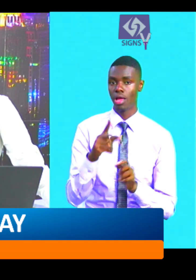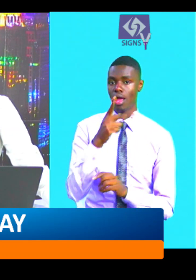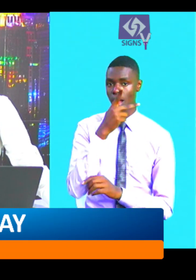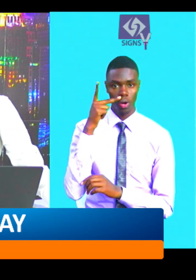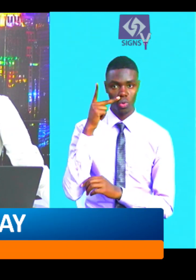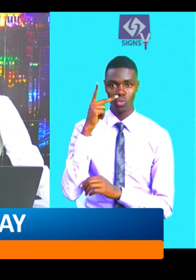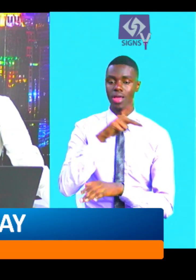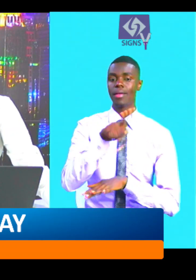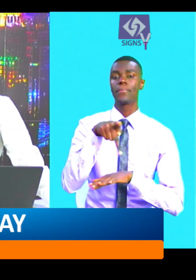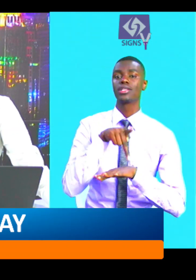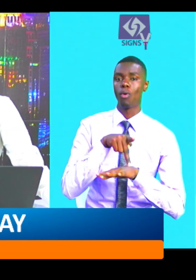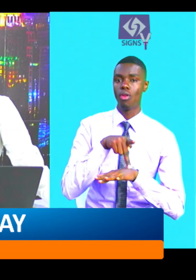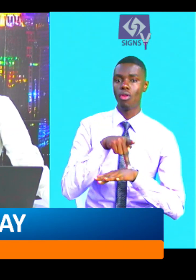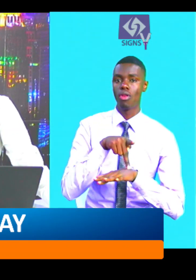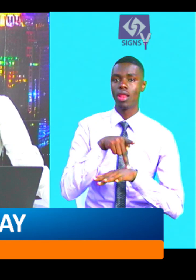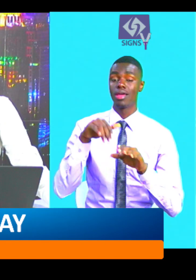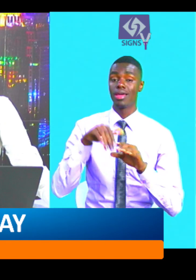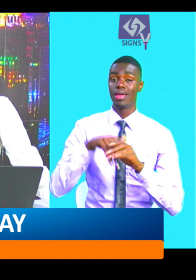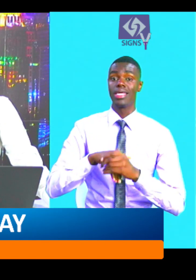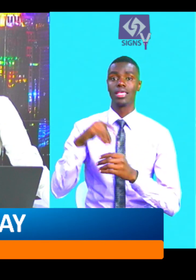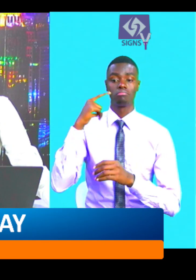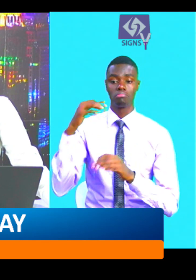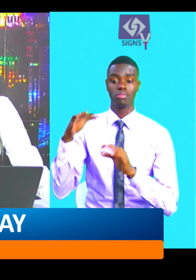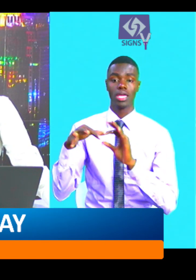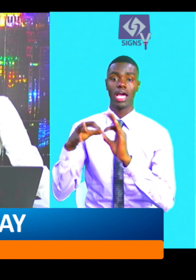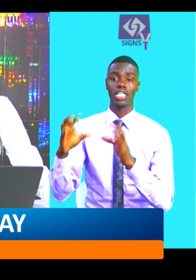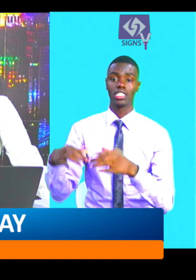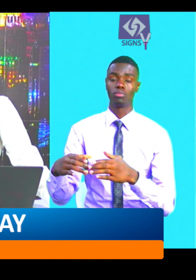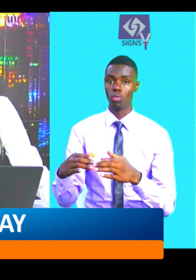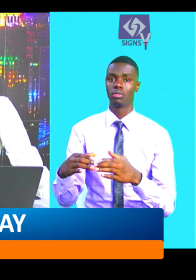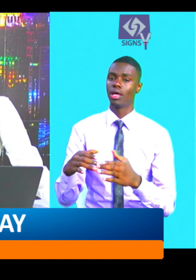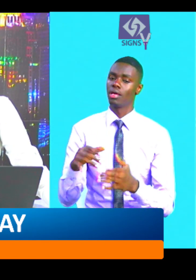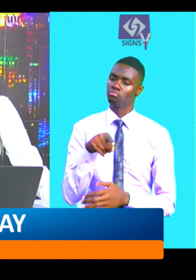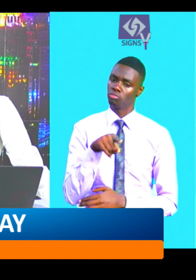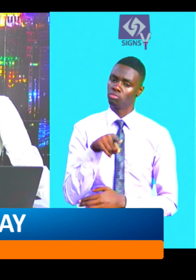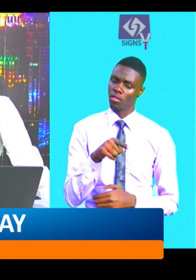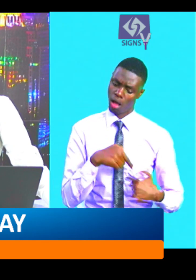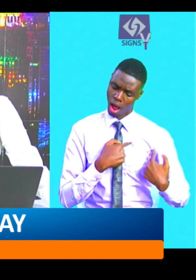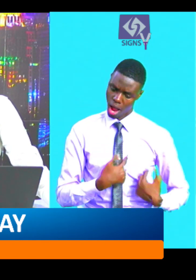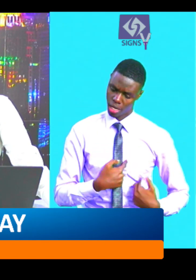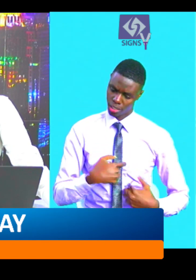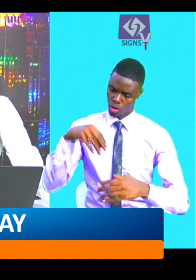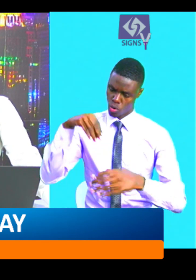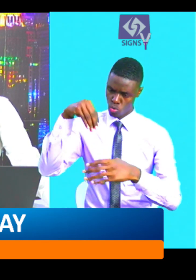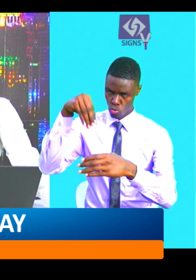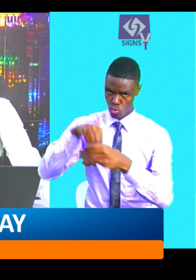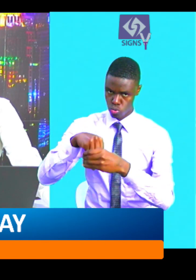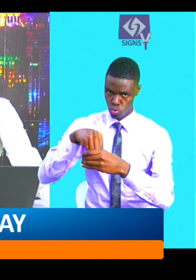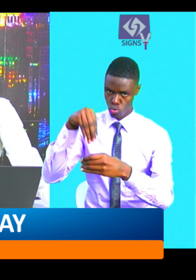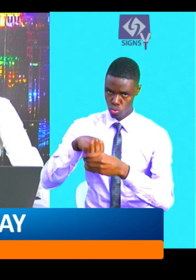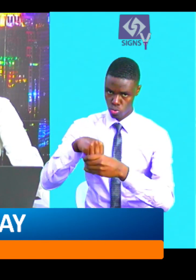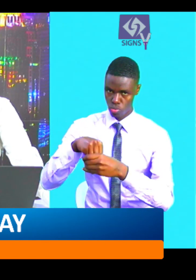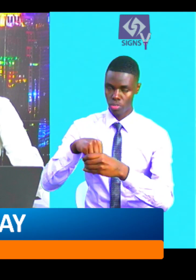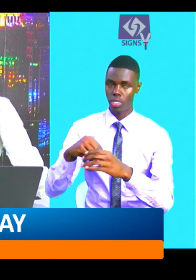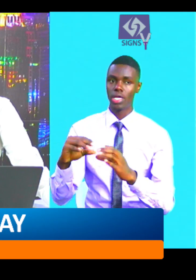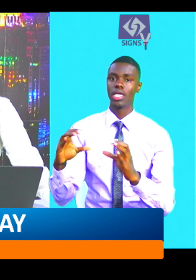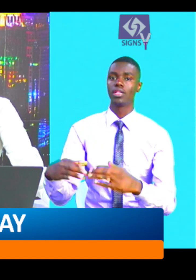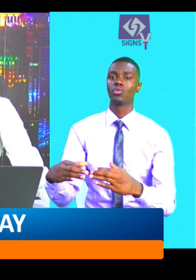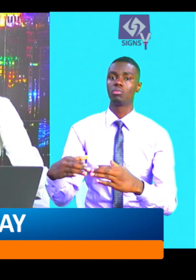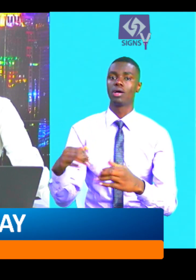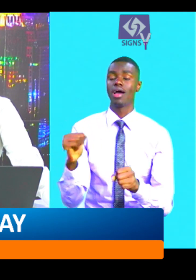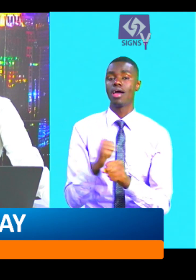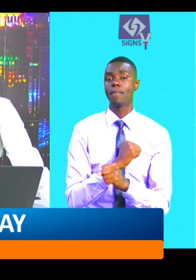We have seen him doing the same when he was vice president under Kibaki, and